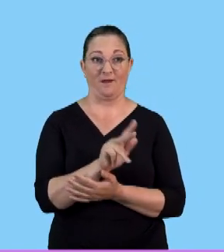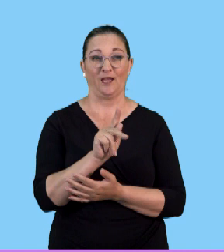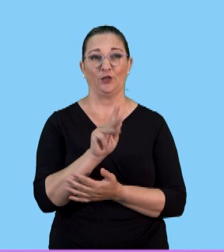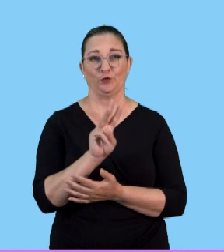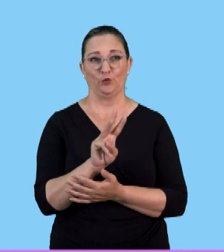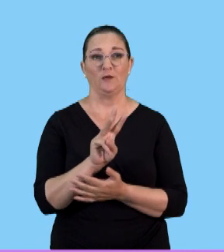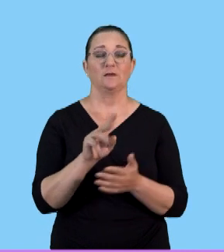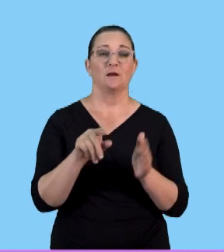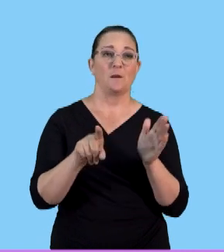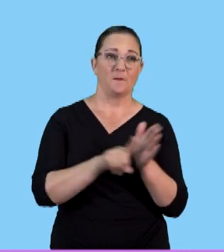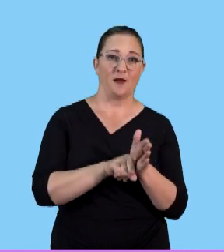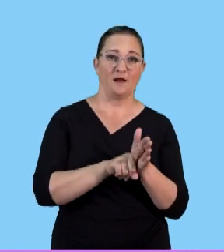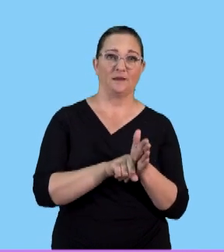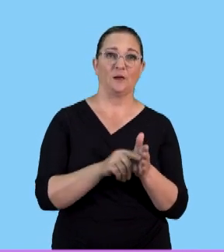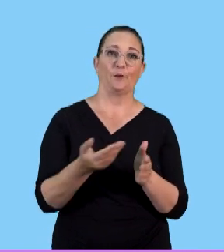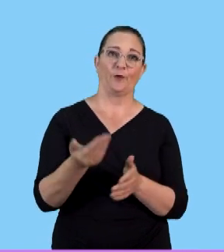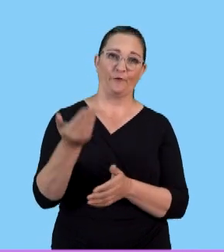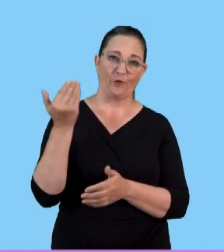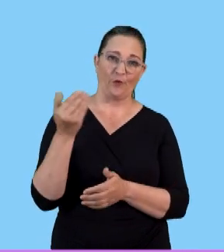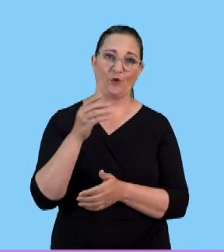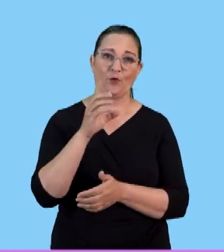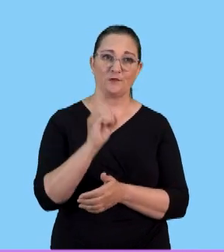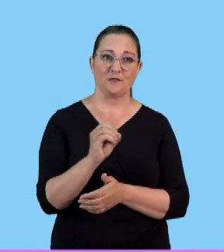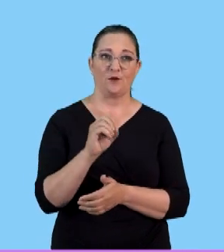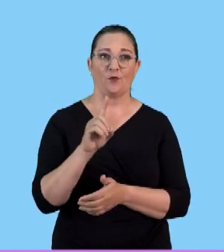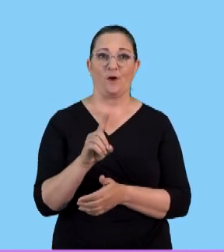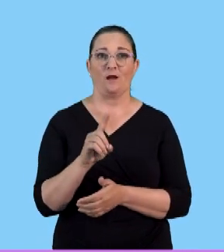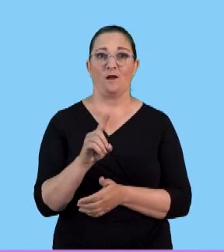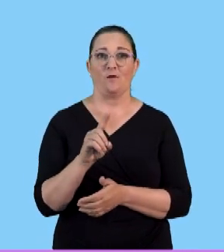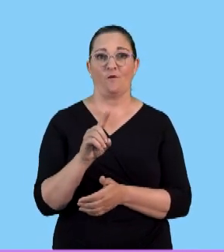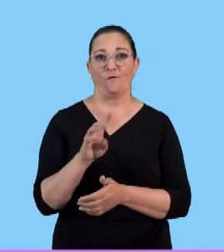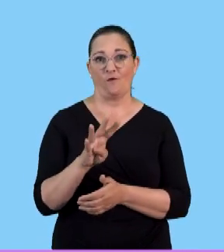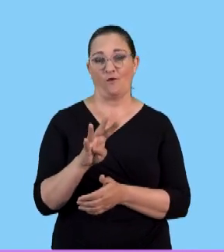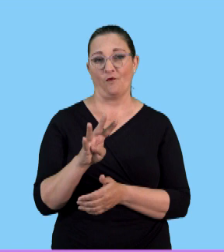01779 kilowatts minus the previous reading would be